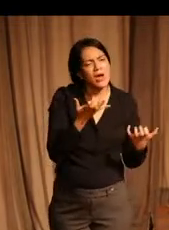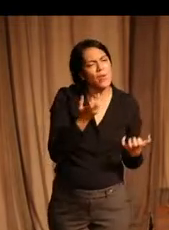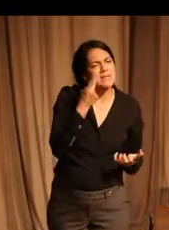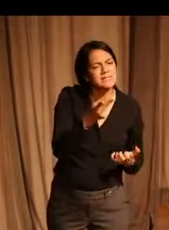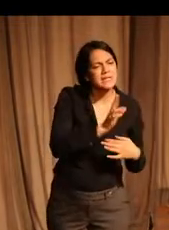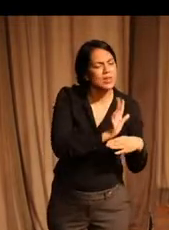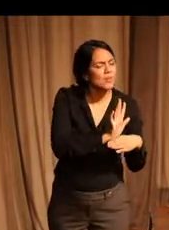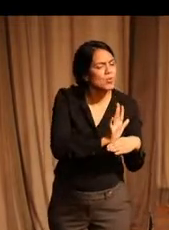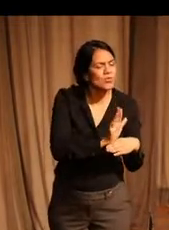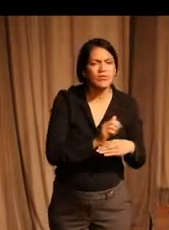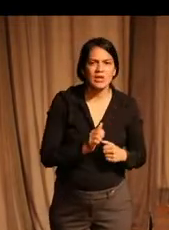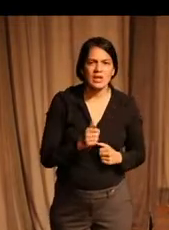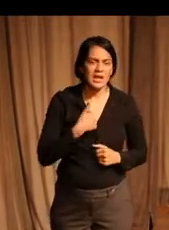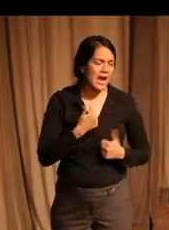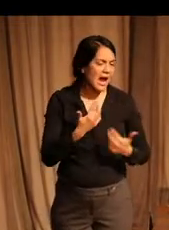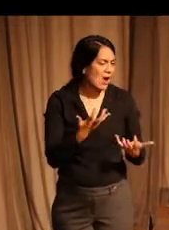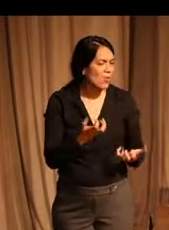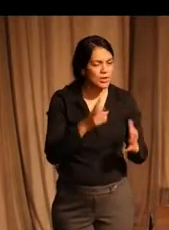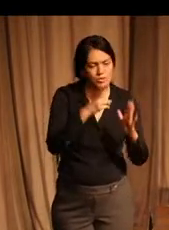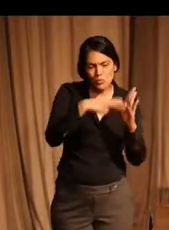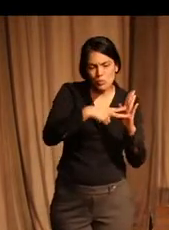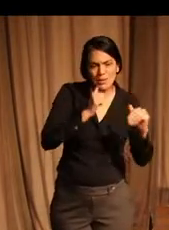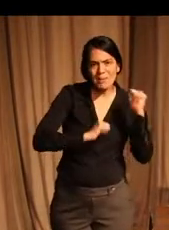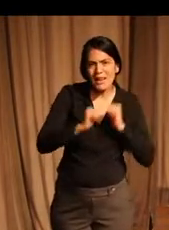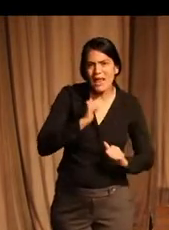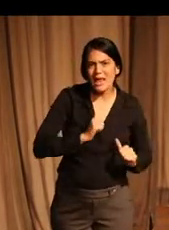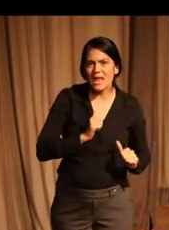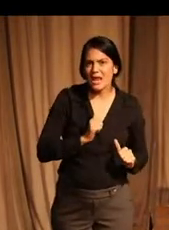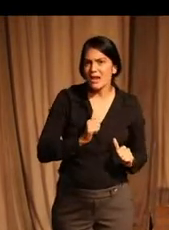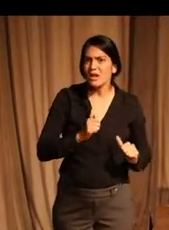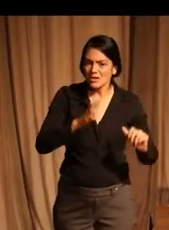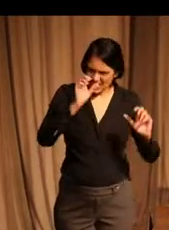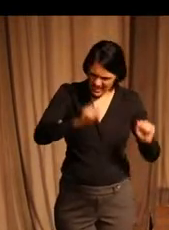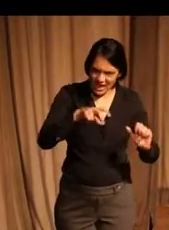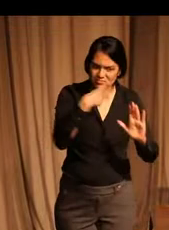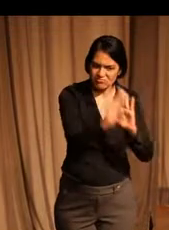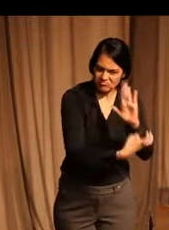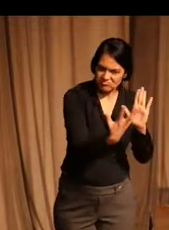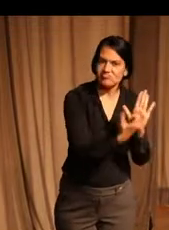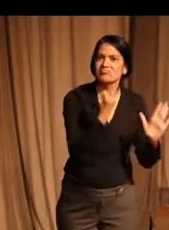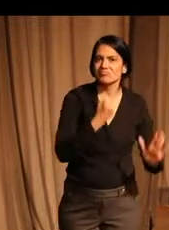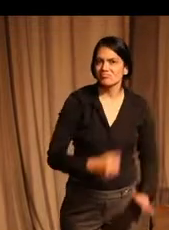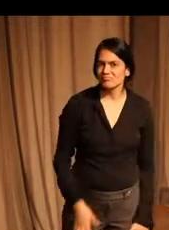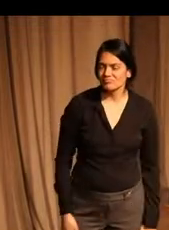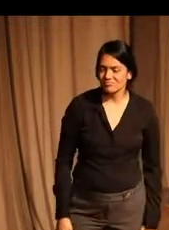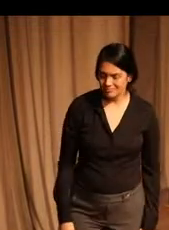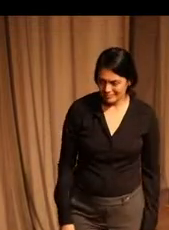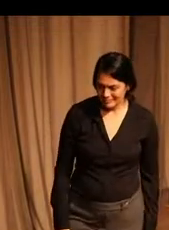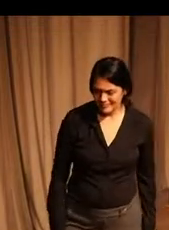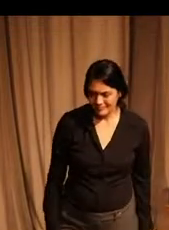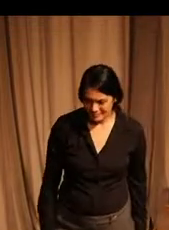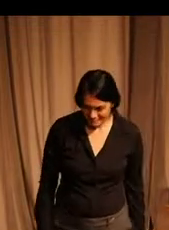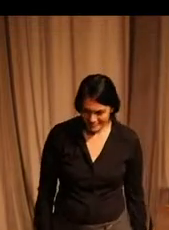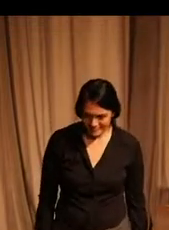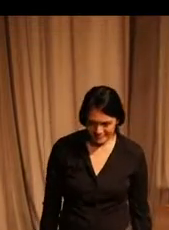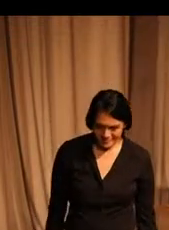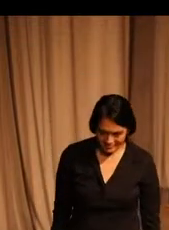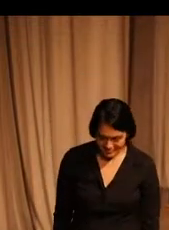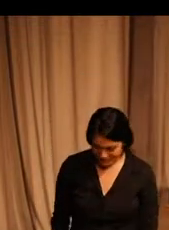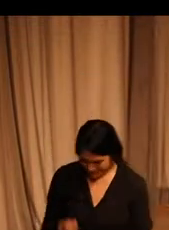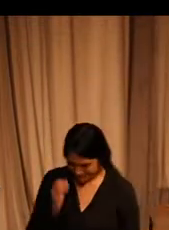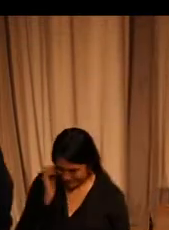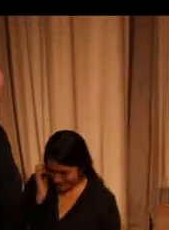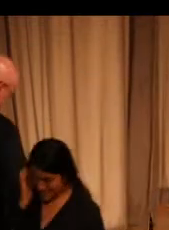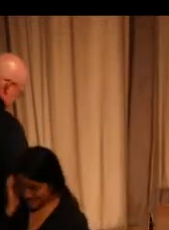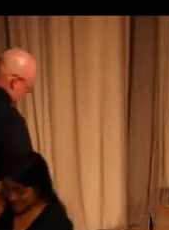or read the screenplay and have an idea of the documents we have. Yes, going where we are valued.